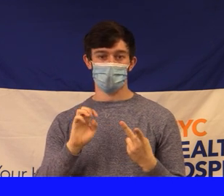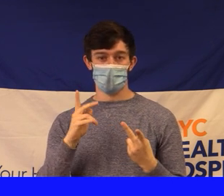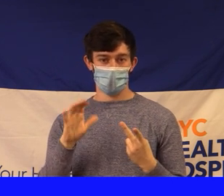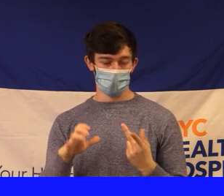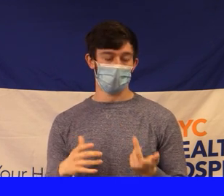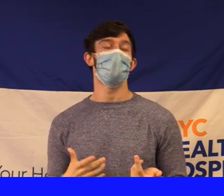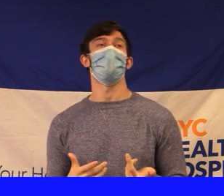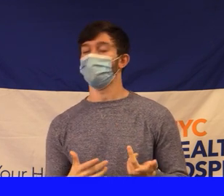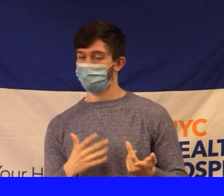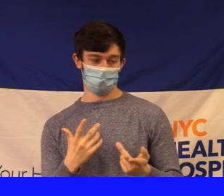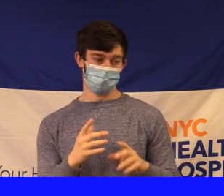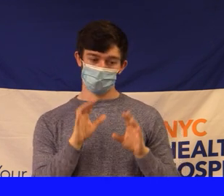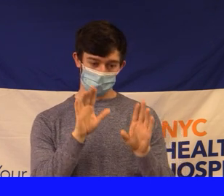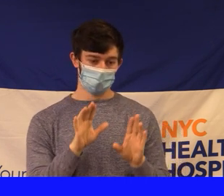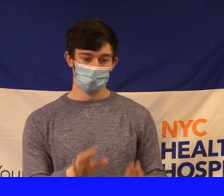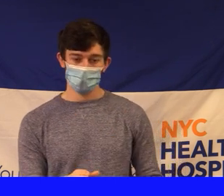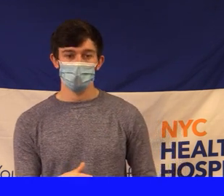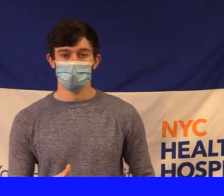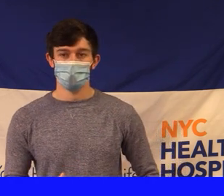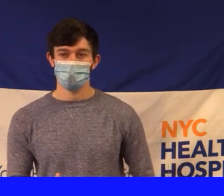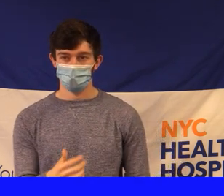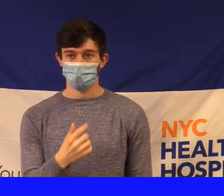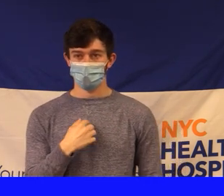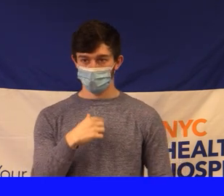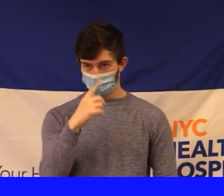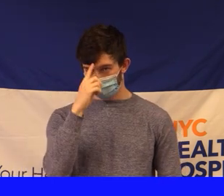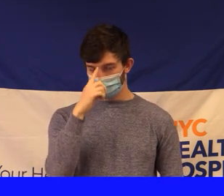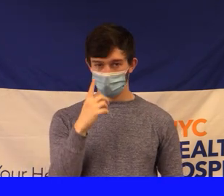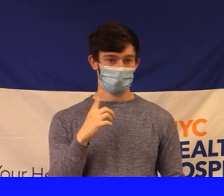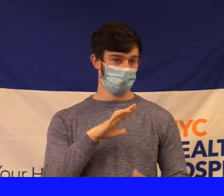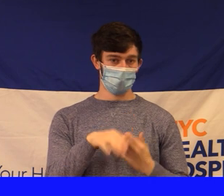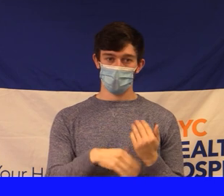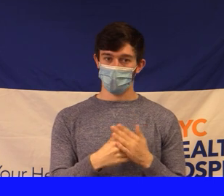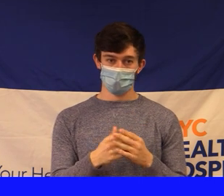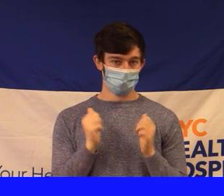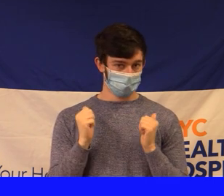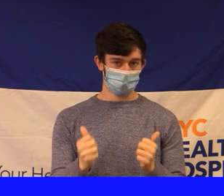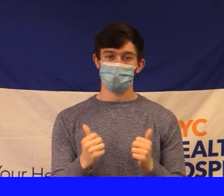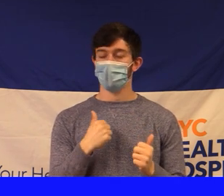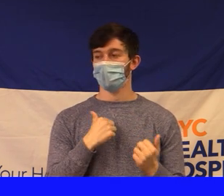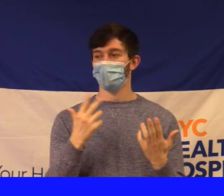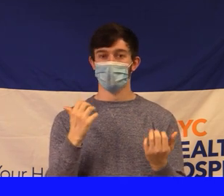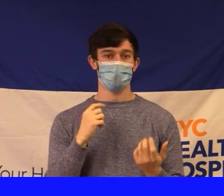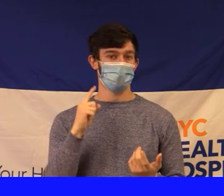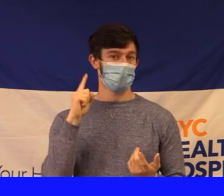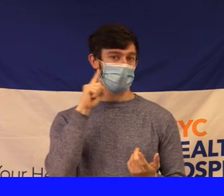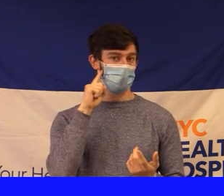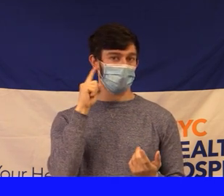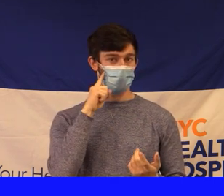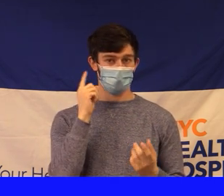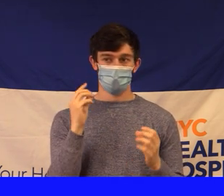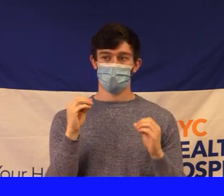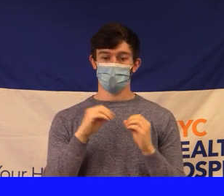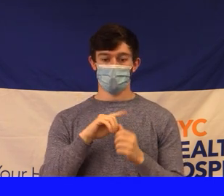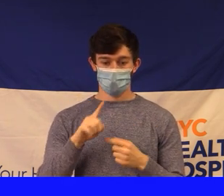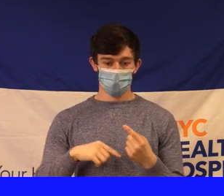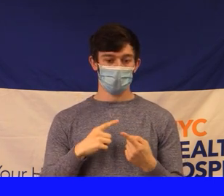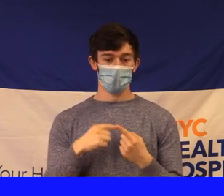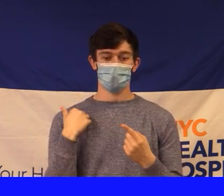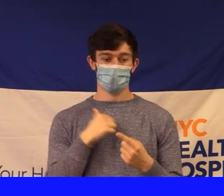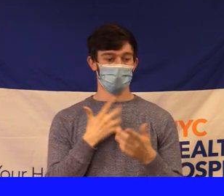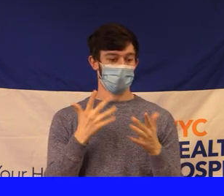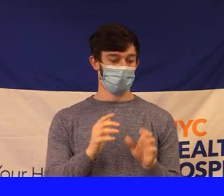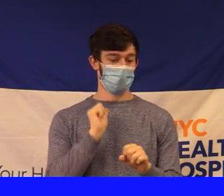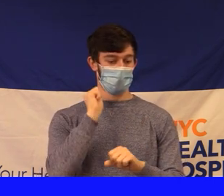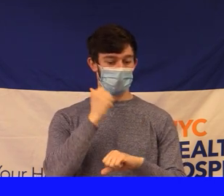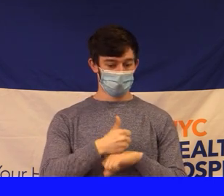think this is great. And if we can, I'd love to hear, you know, after we get implemented, how does this affect things?